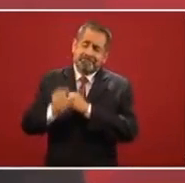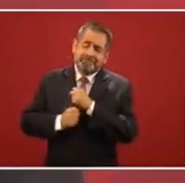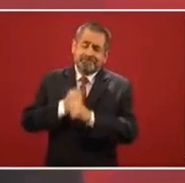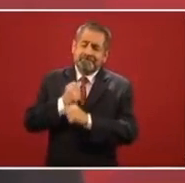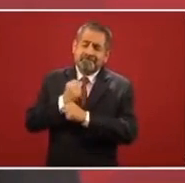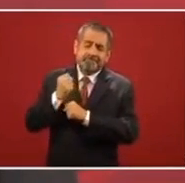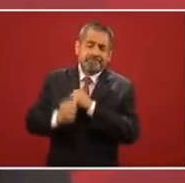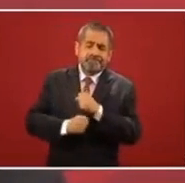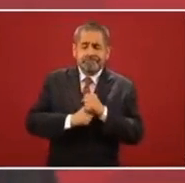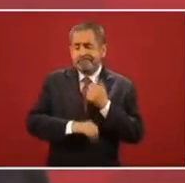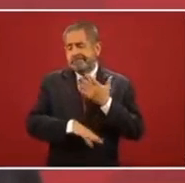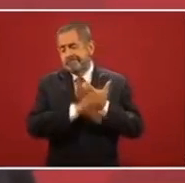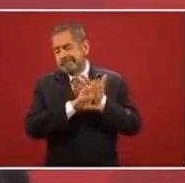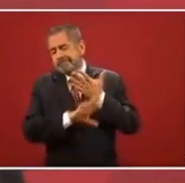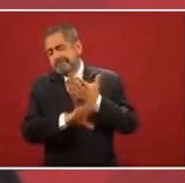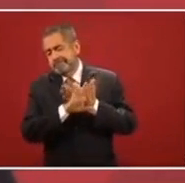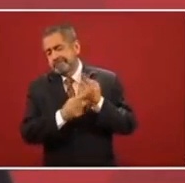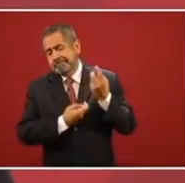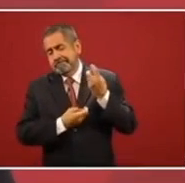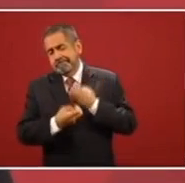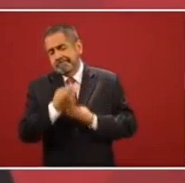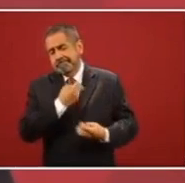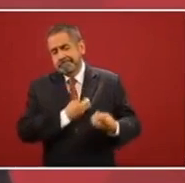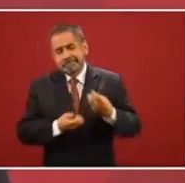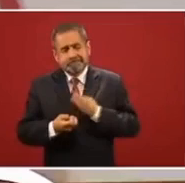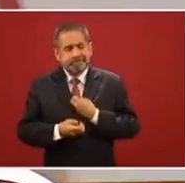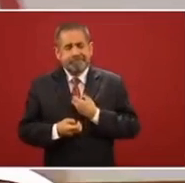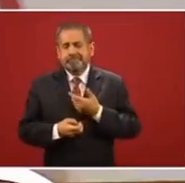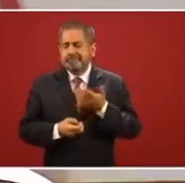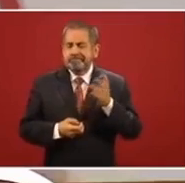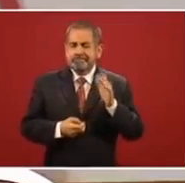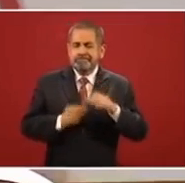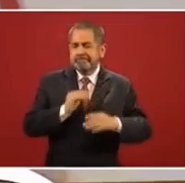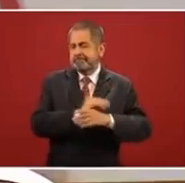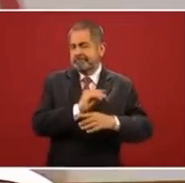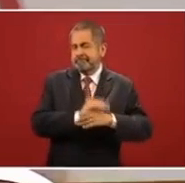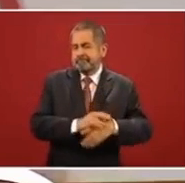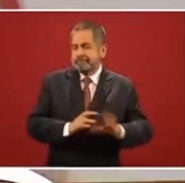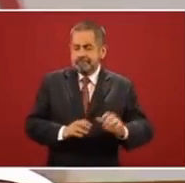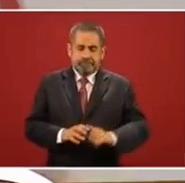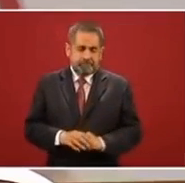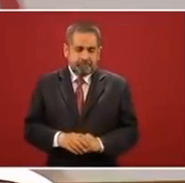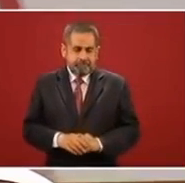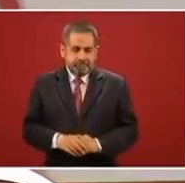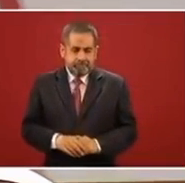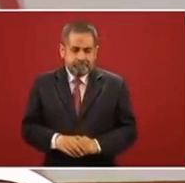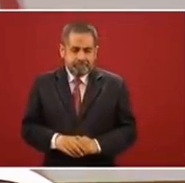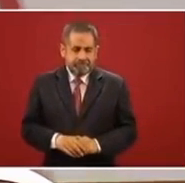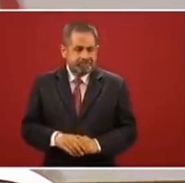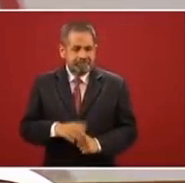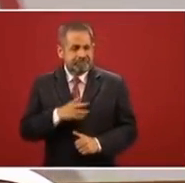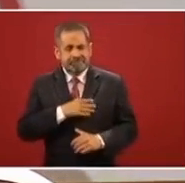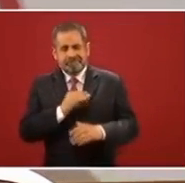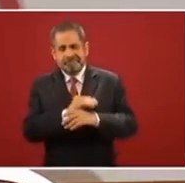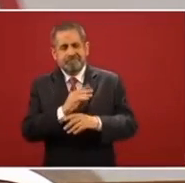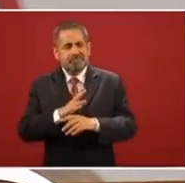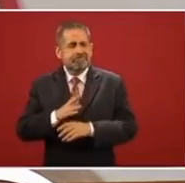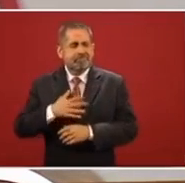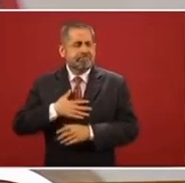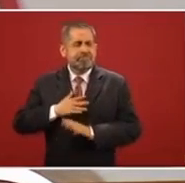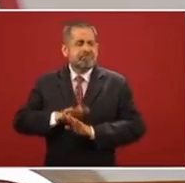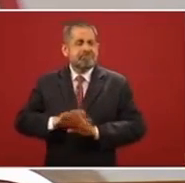at it for years, recibiendo receiving golpes. these attacks and blows. Tengo la piel